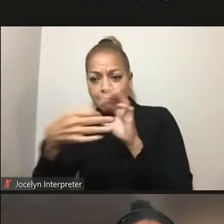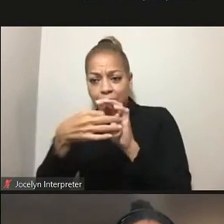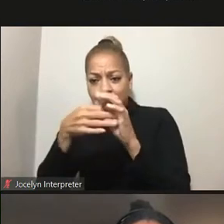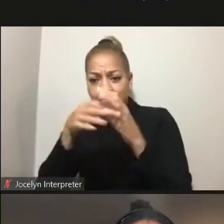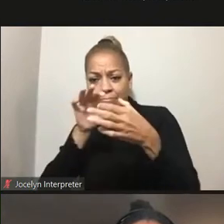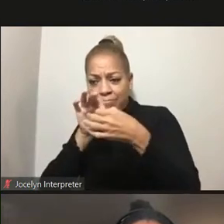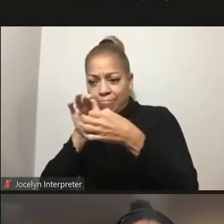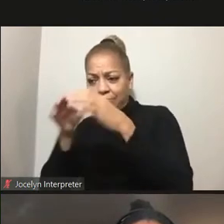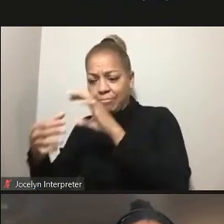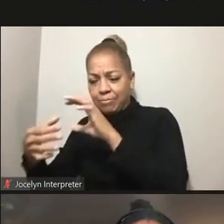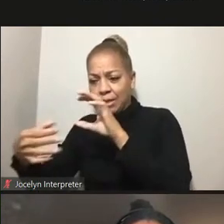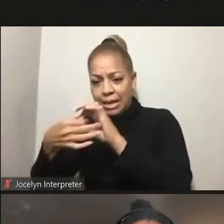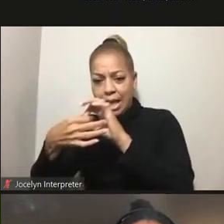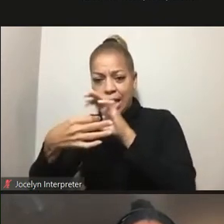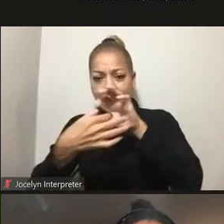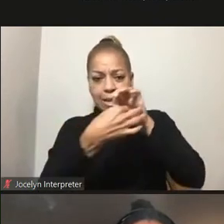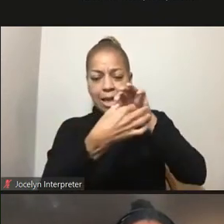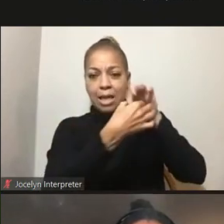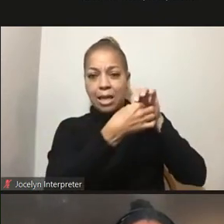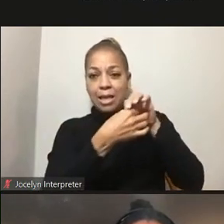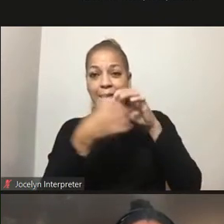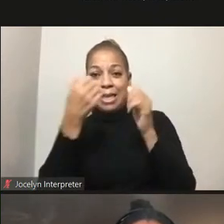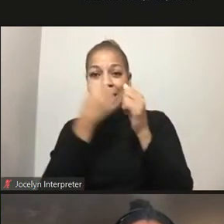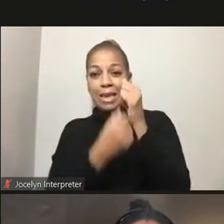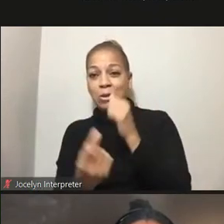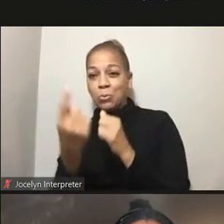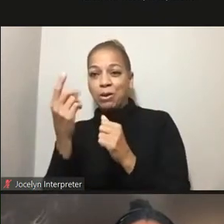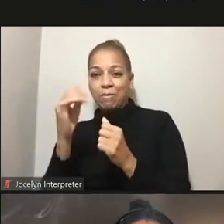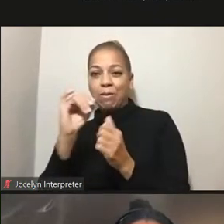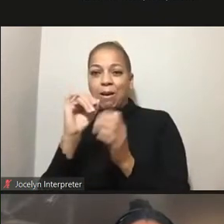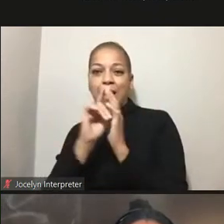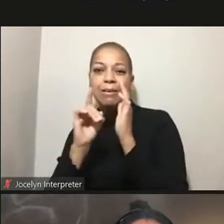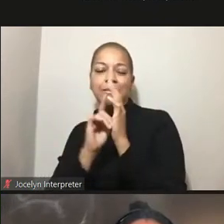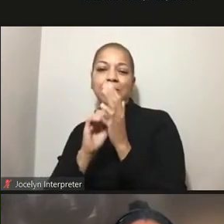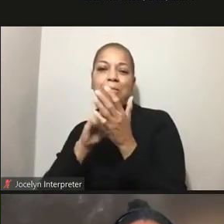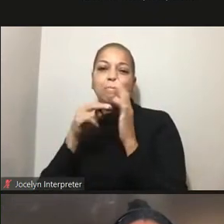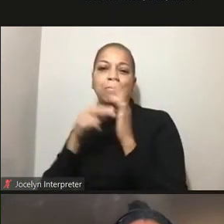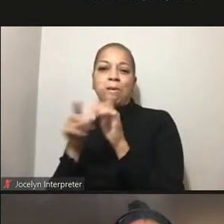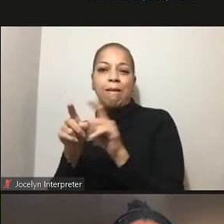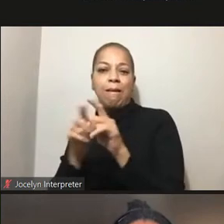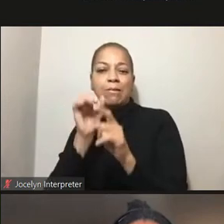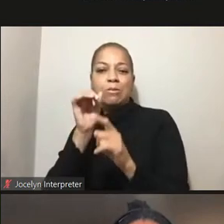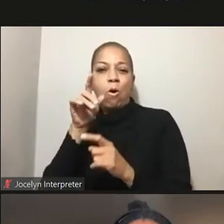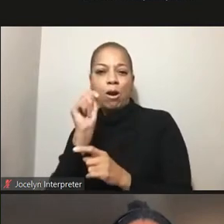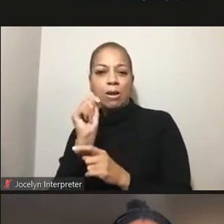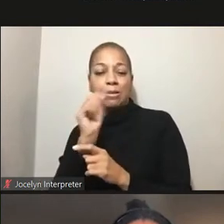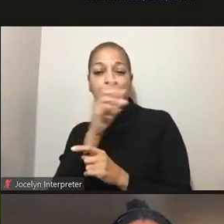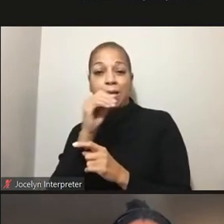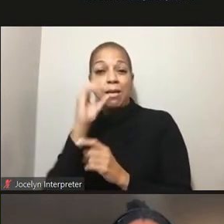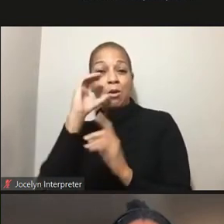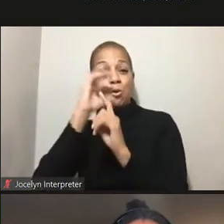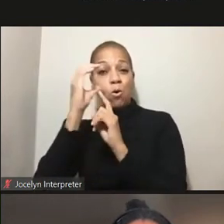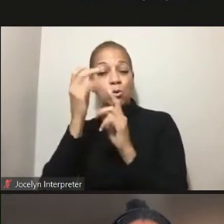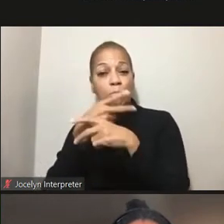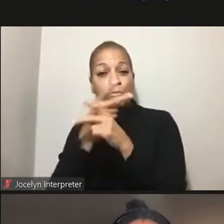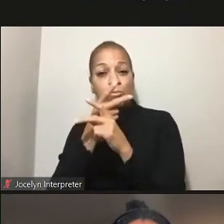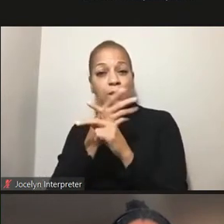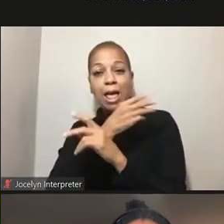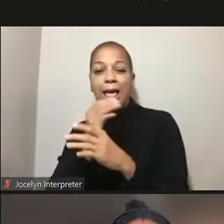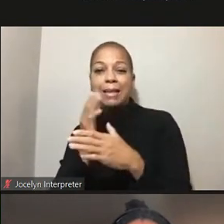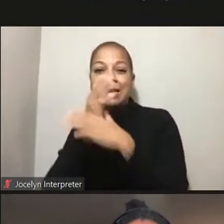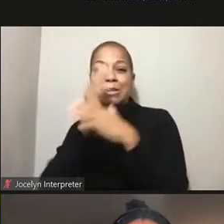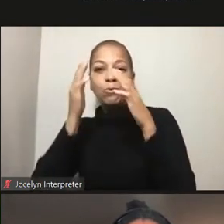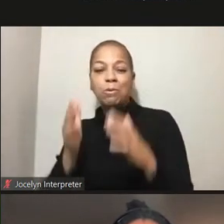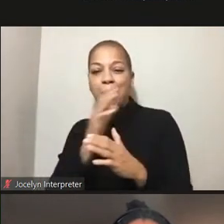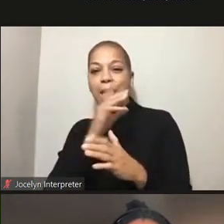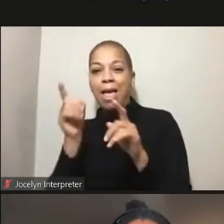of your identified purpose as artist, as cultural producer, as interrupter, as